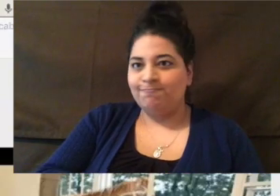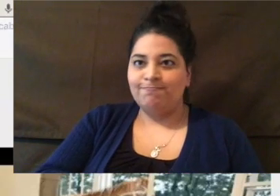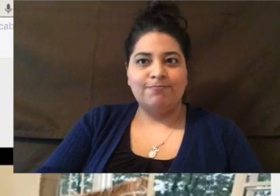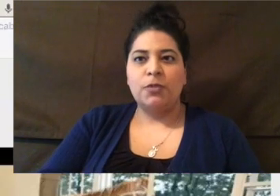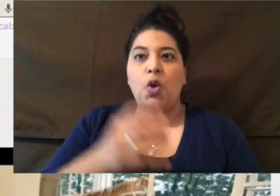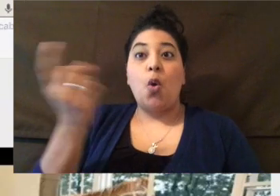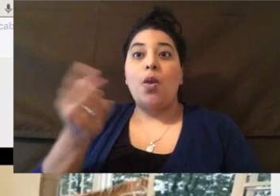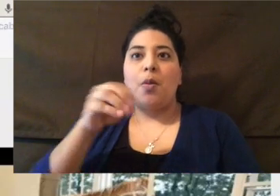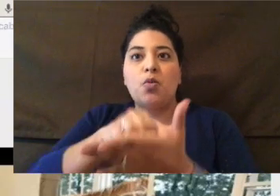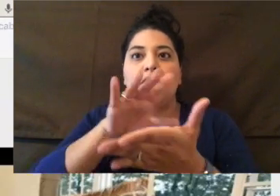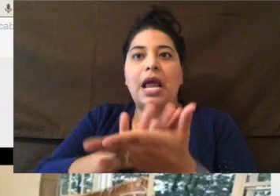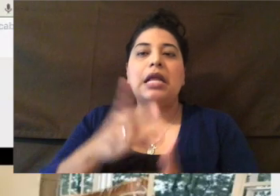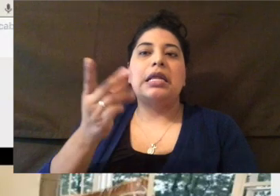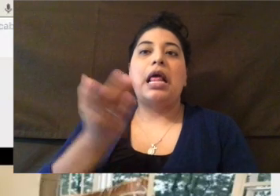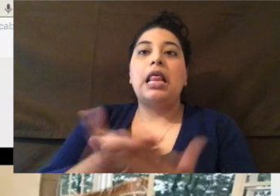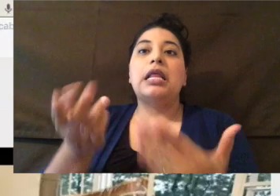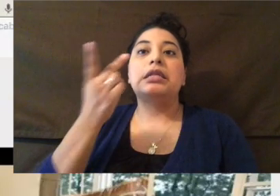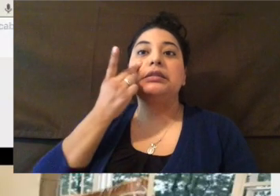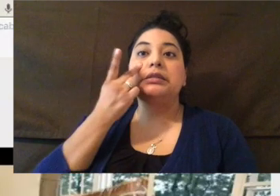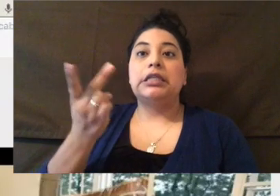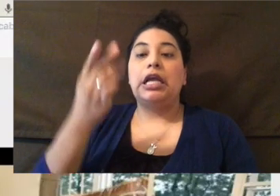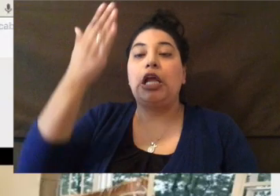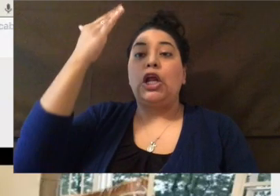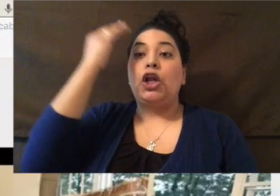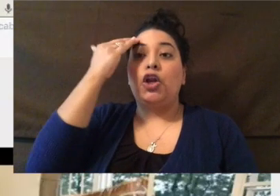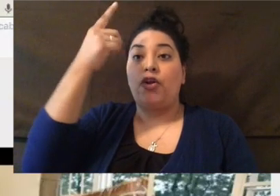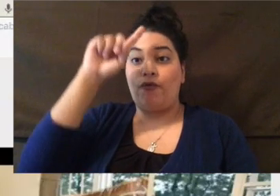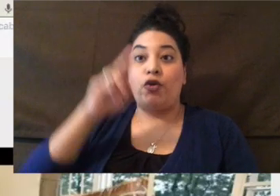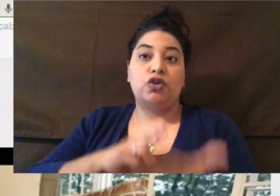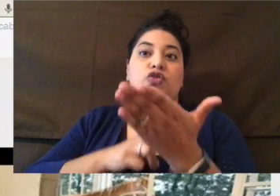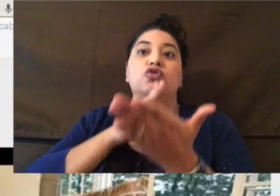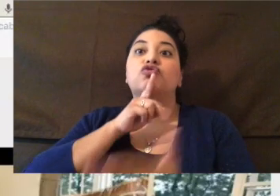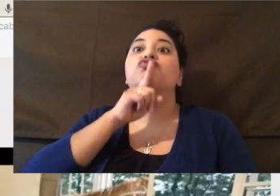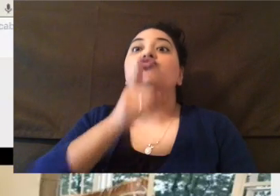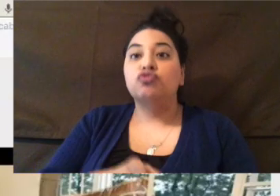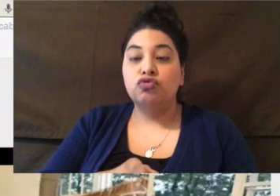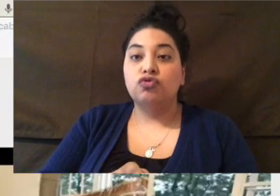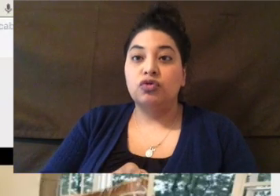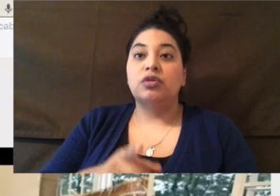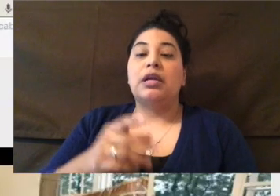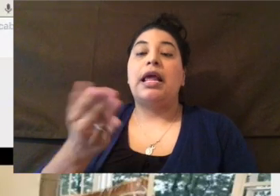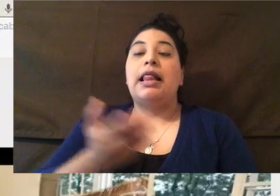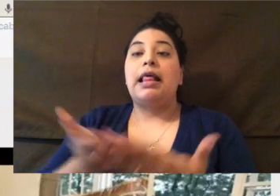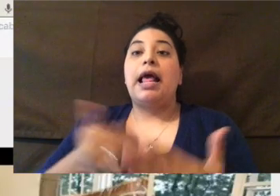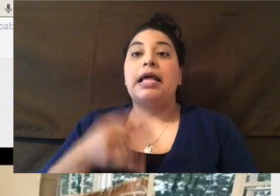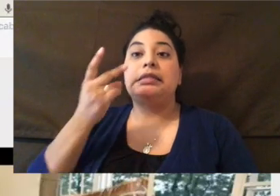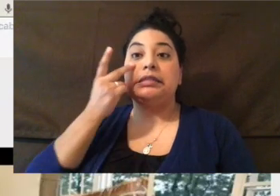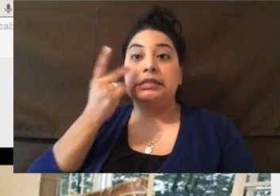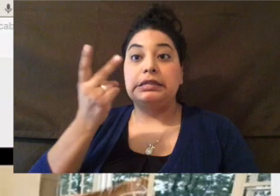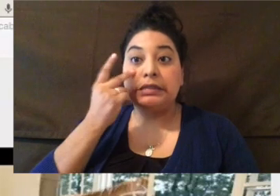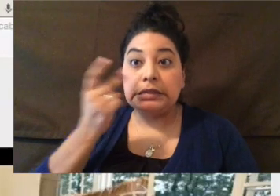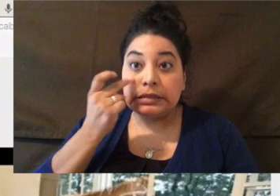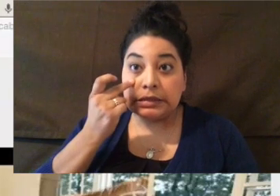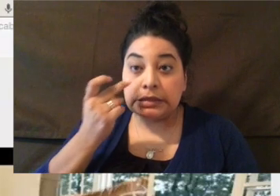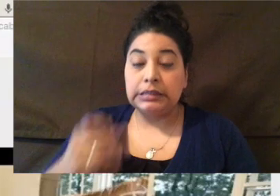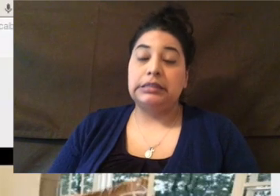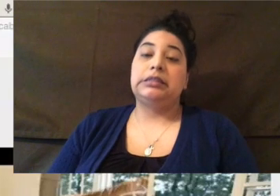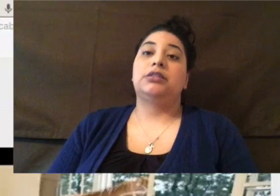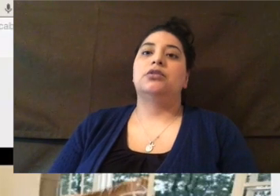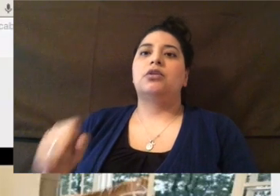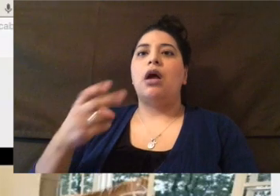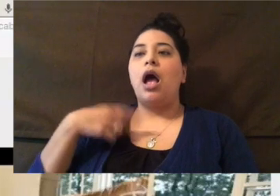that I really know for sure that I see with my eyes. Okay, so I